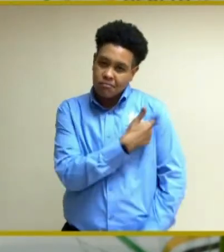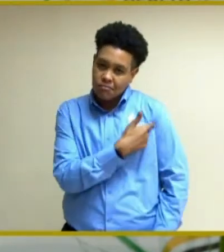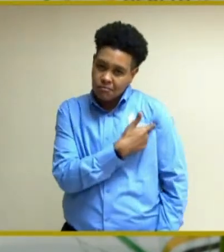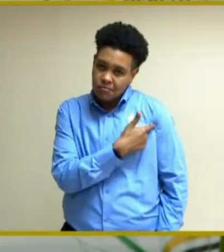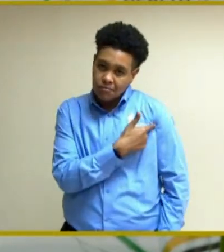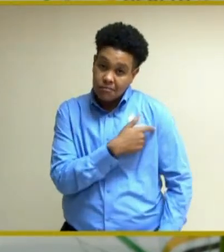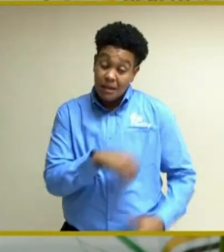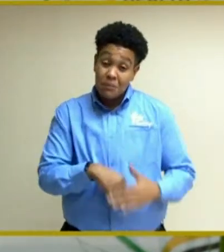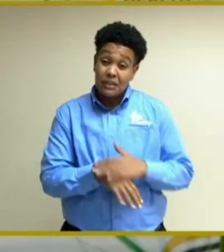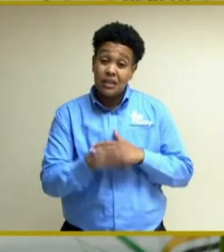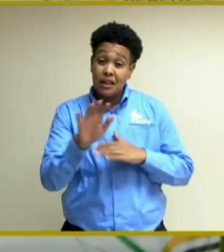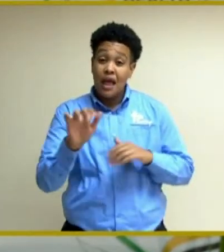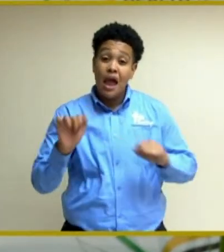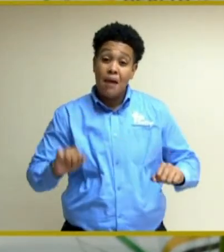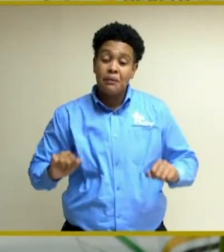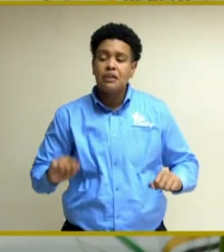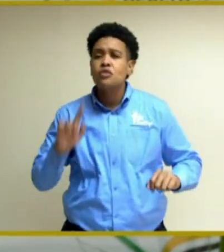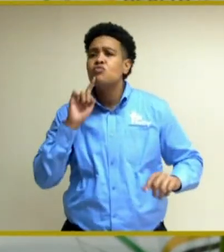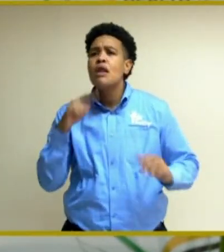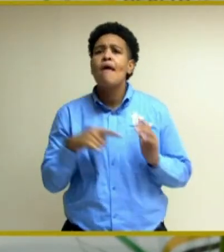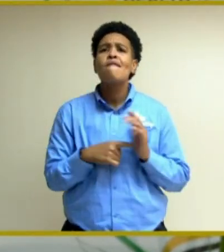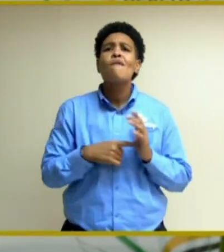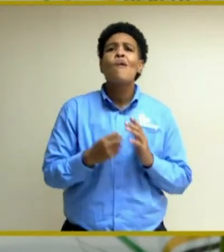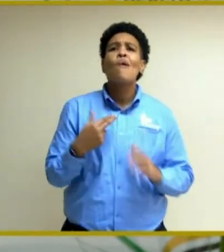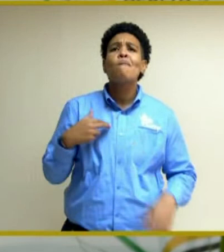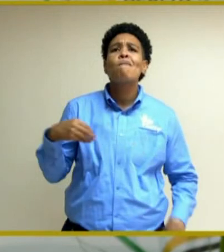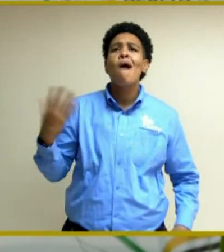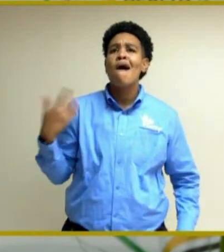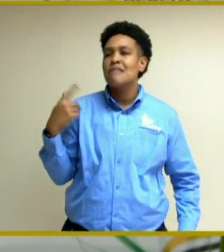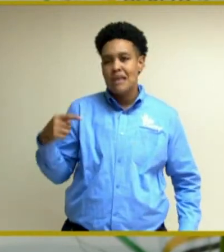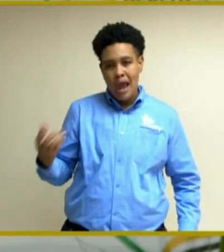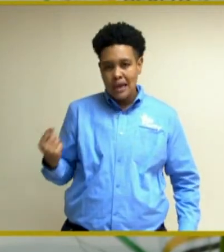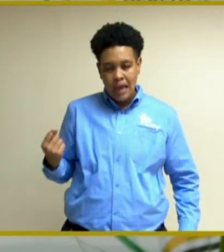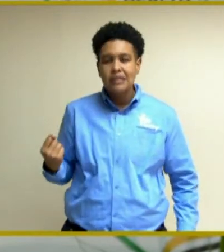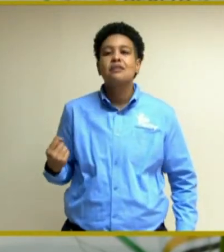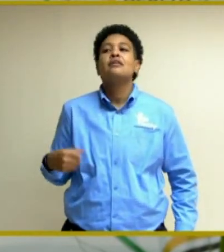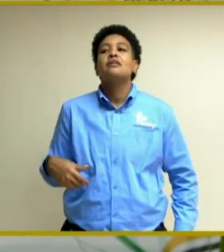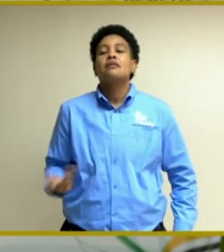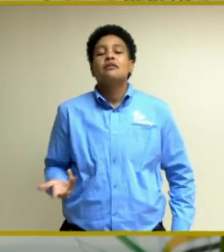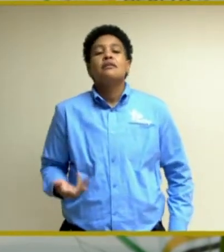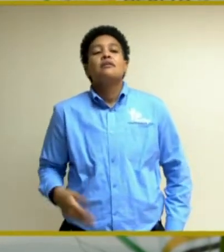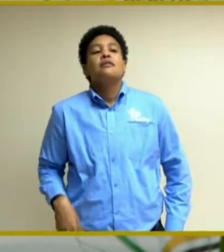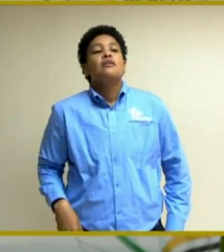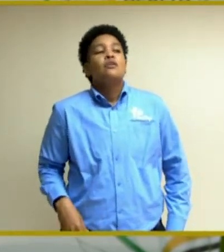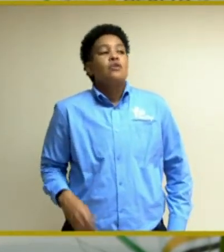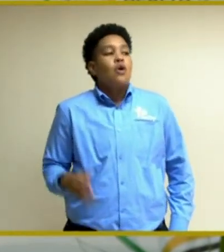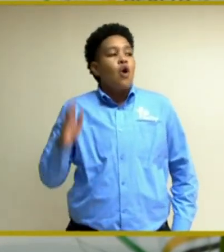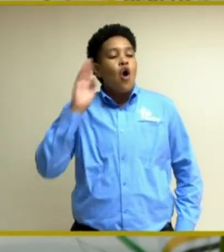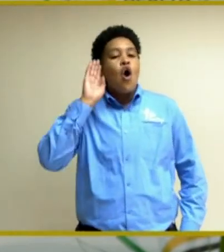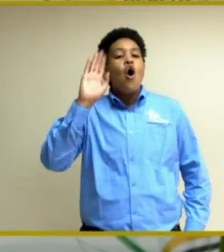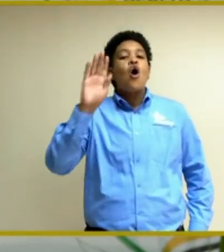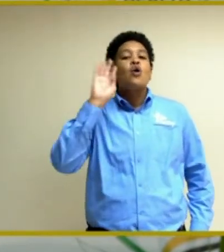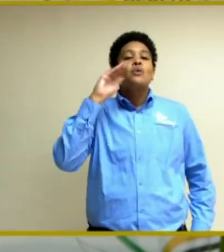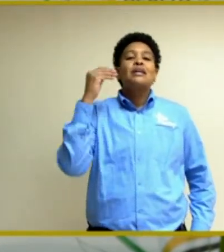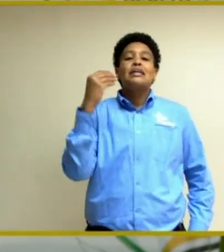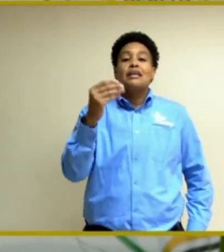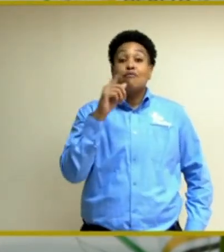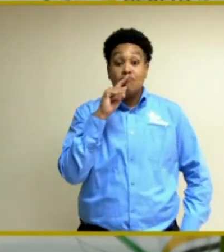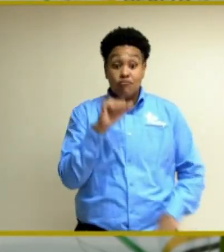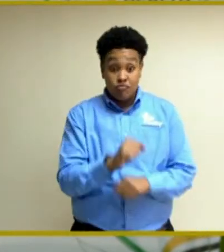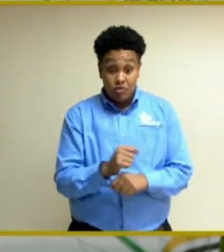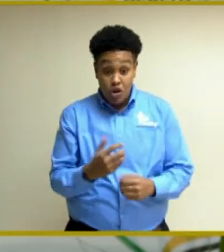based on their ability to afford or the lack thereof. And all will be given an